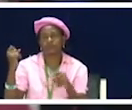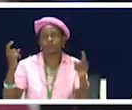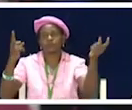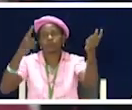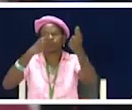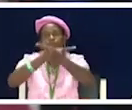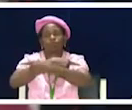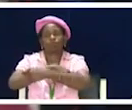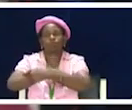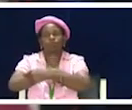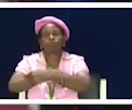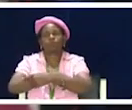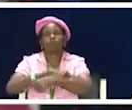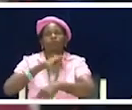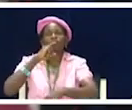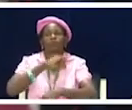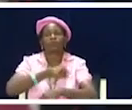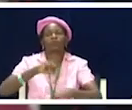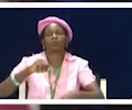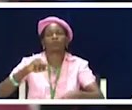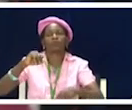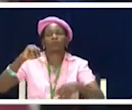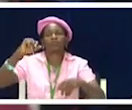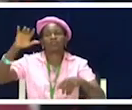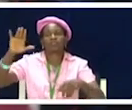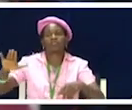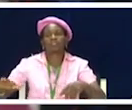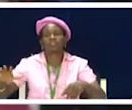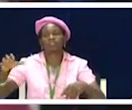today is a child of yesterday.